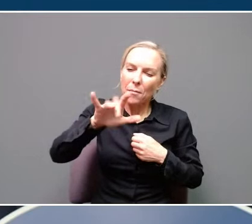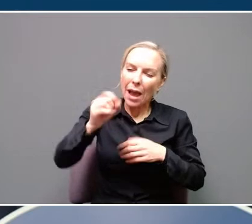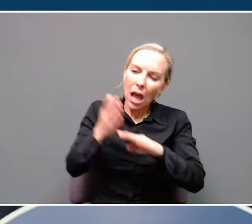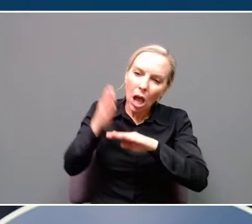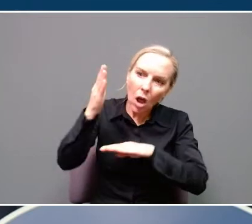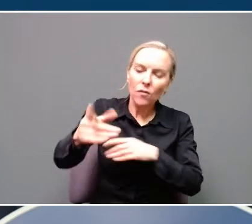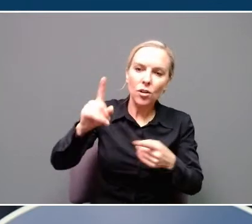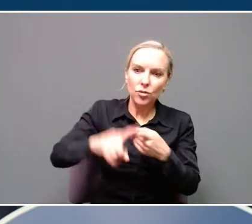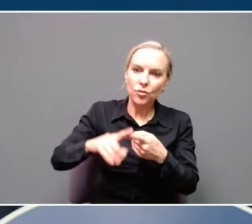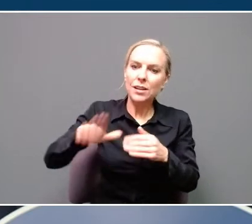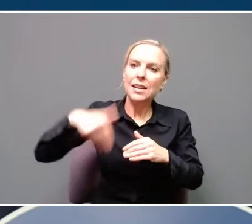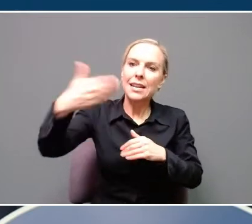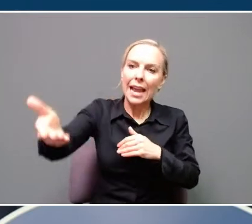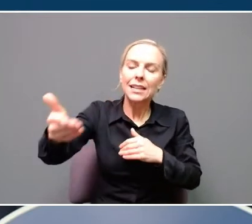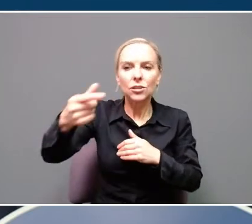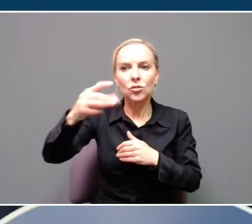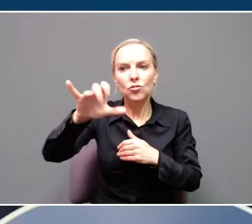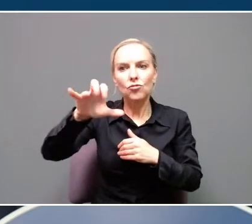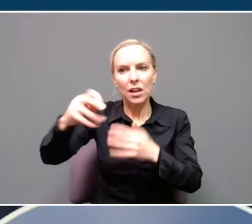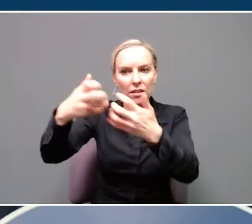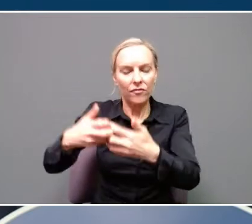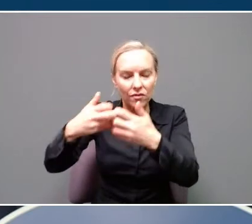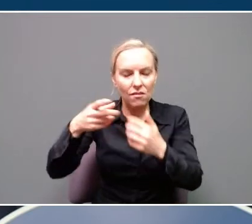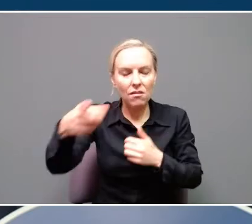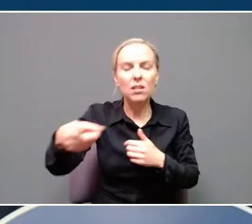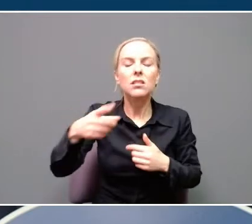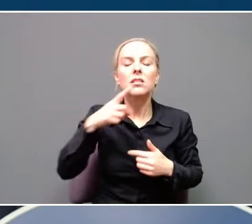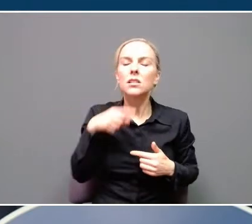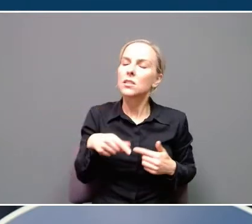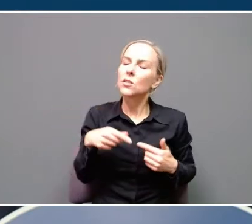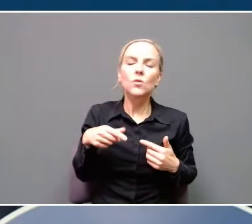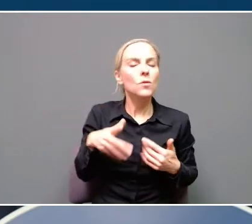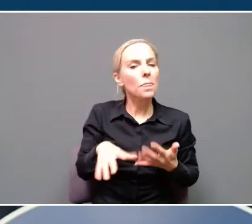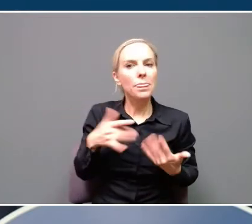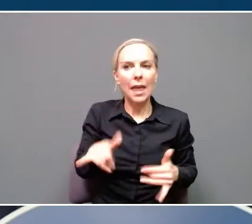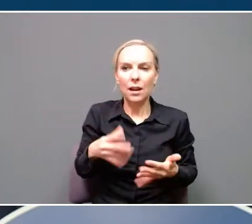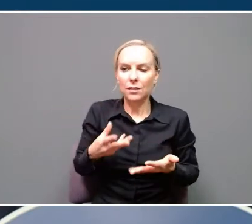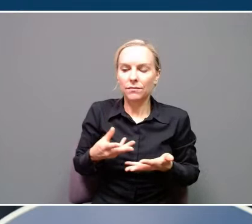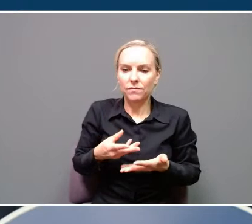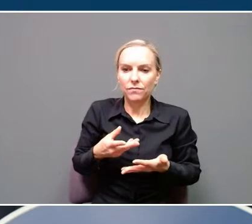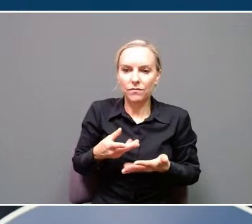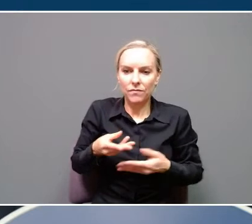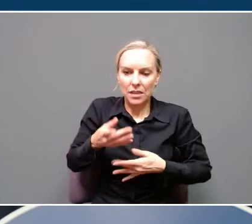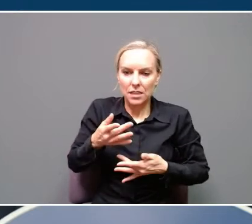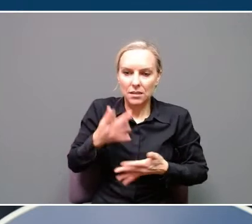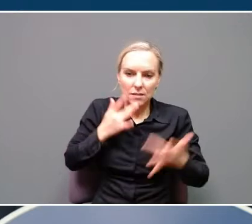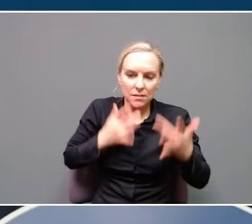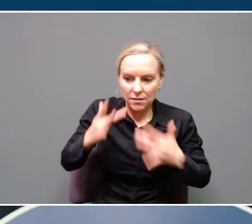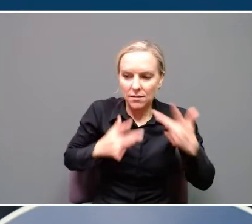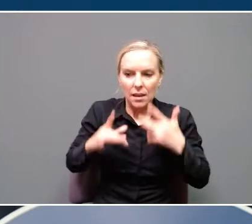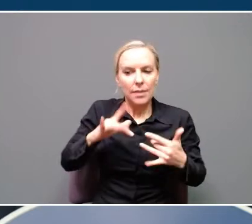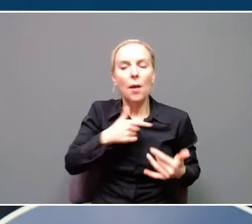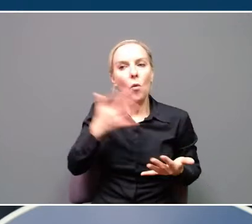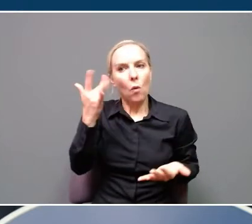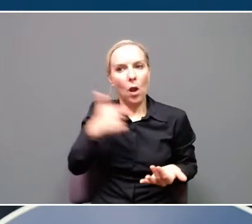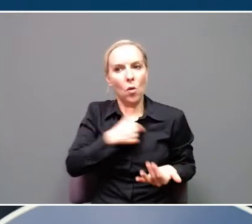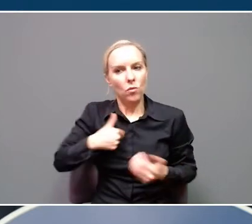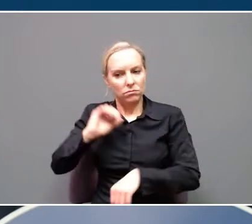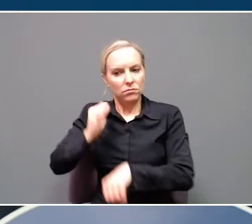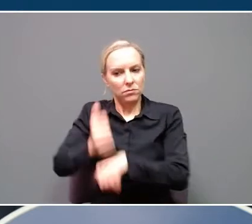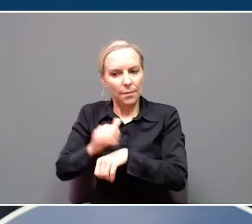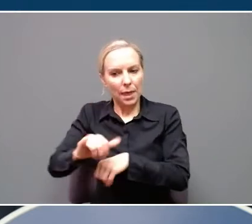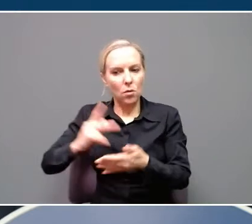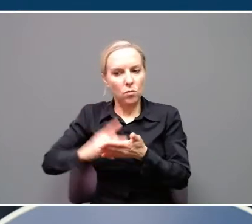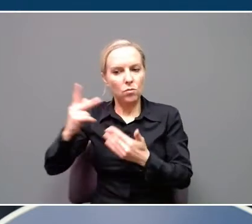is significant. This is a program that we are setting up that's going to provide a certain amount per